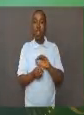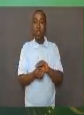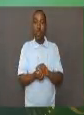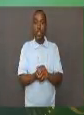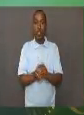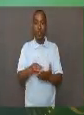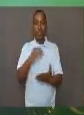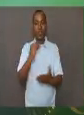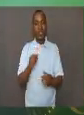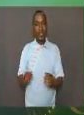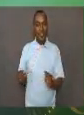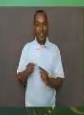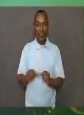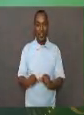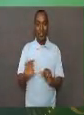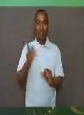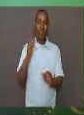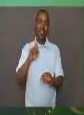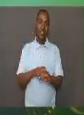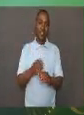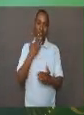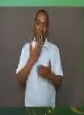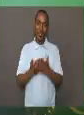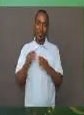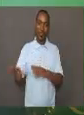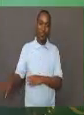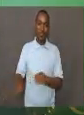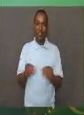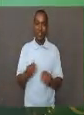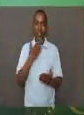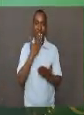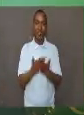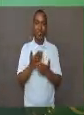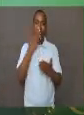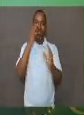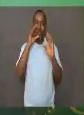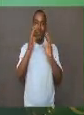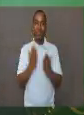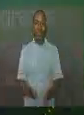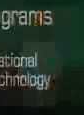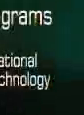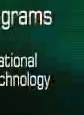Until next class, thank you, students. Thank you, teacher.